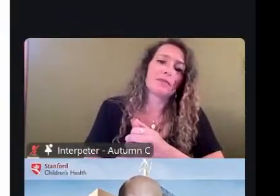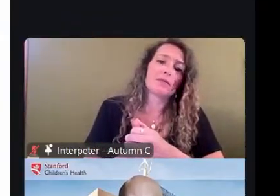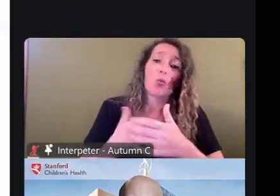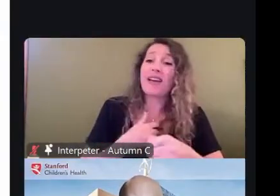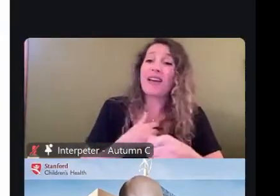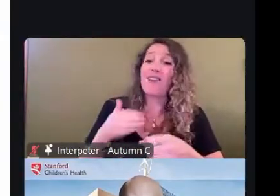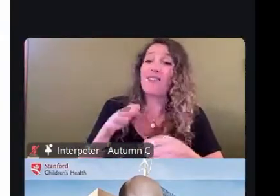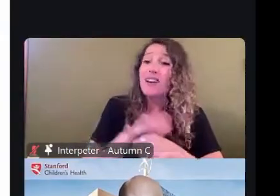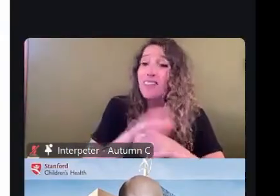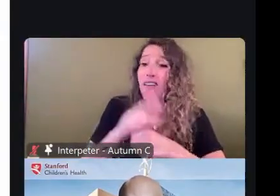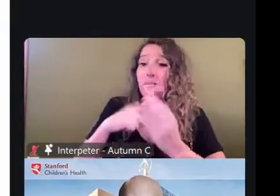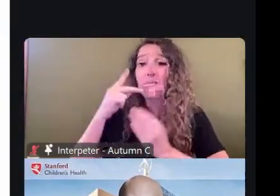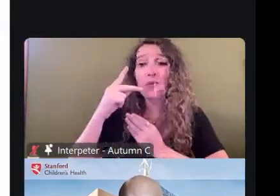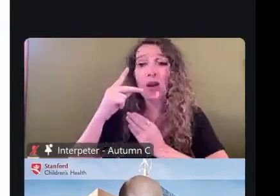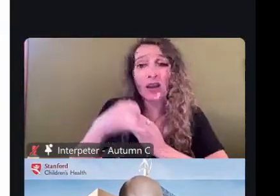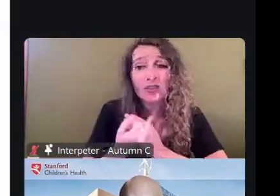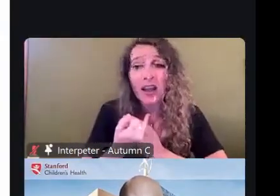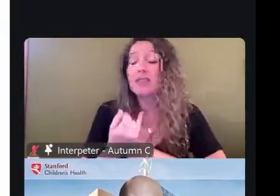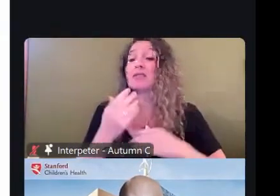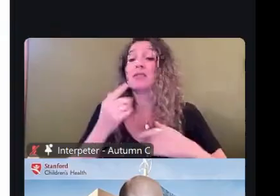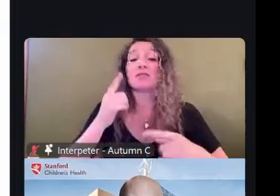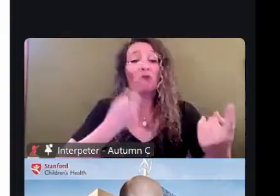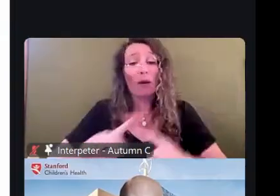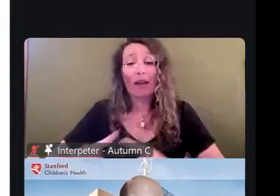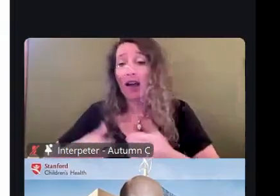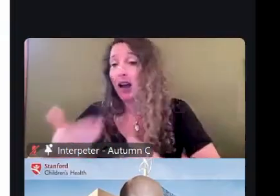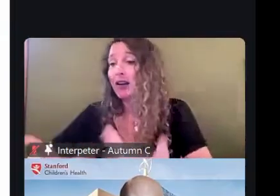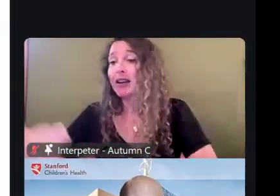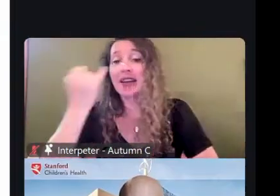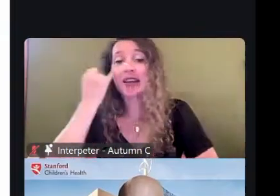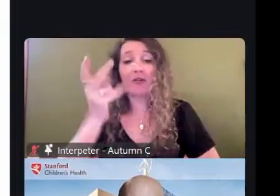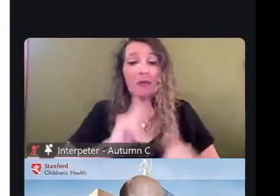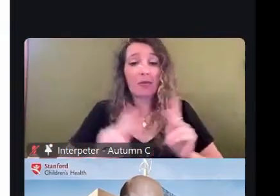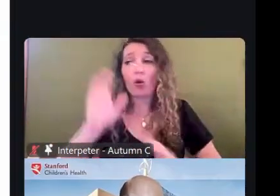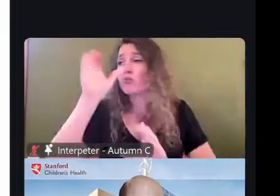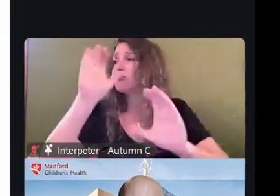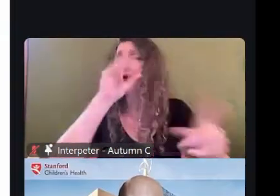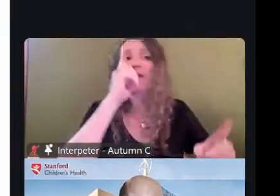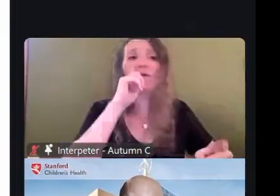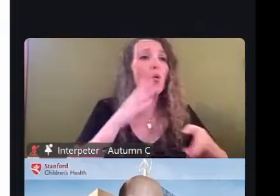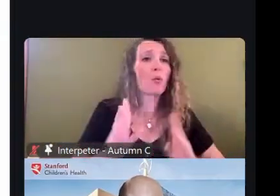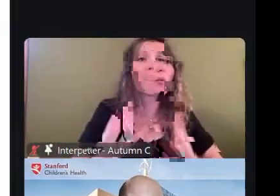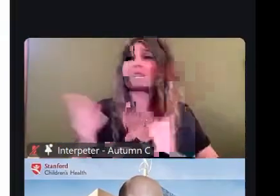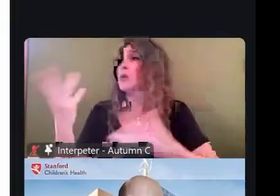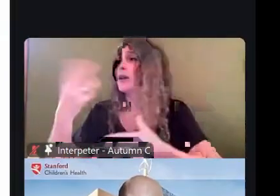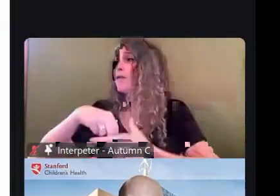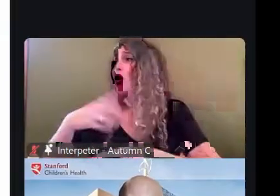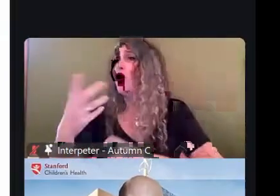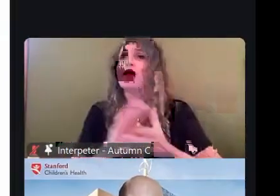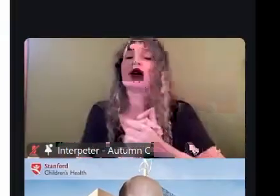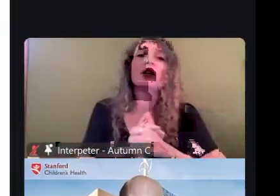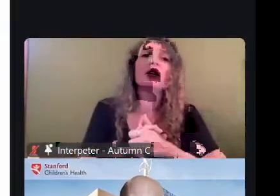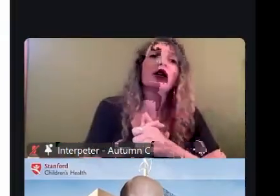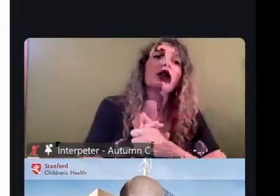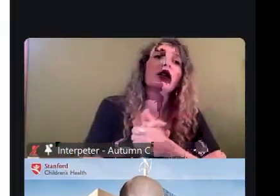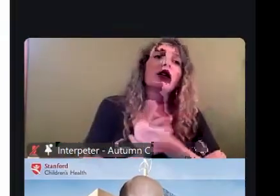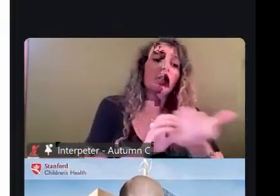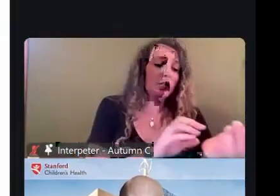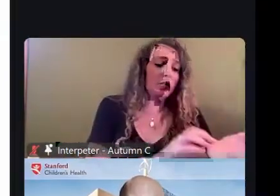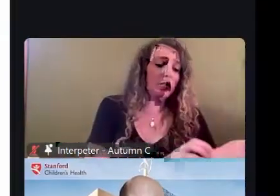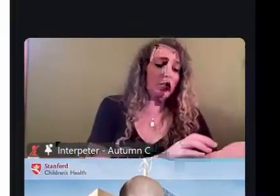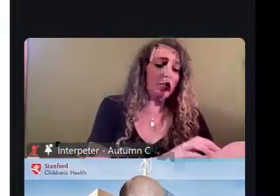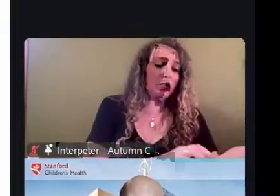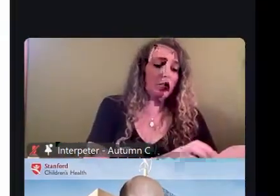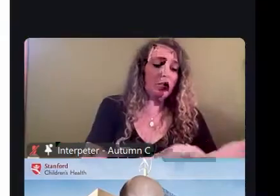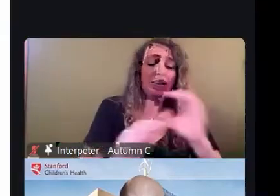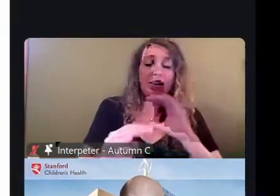going on that need more manpower, that if people are looking for ways to get involved, they can email me